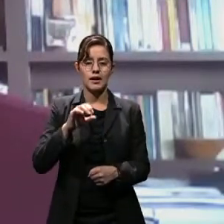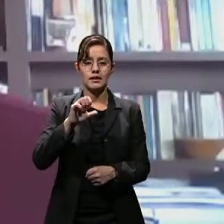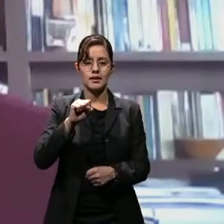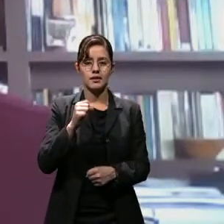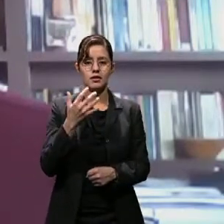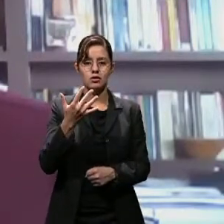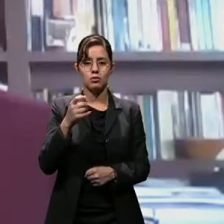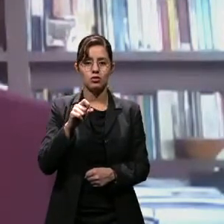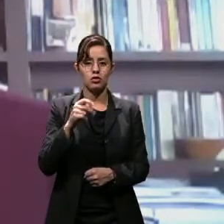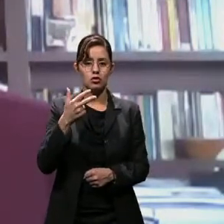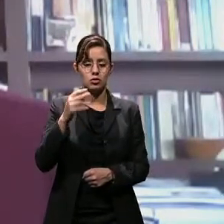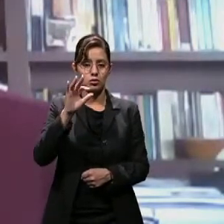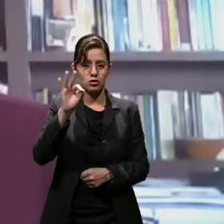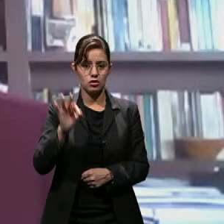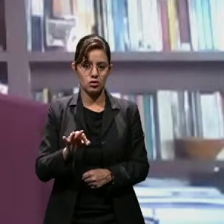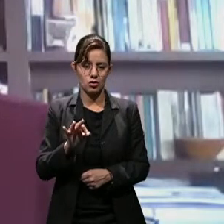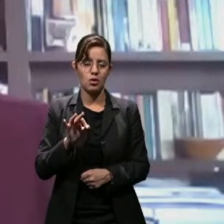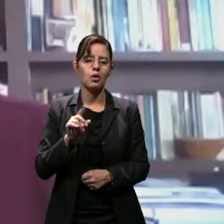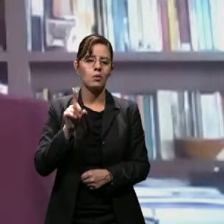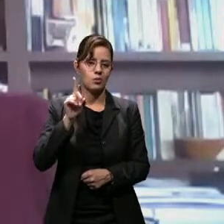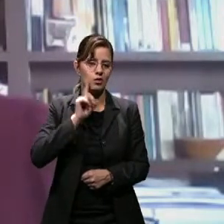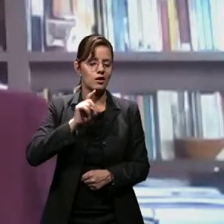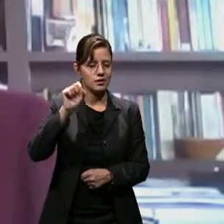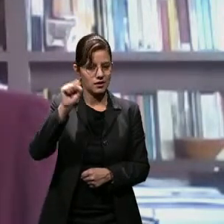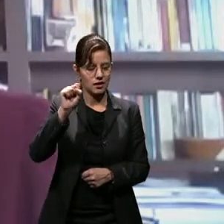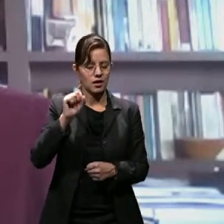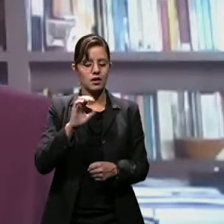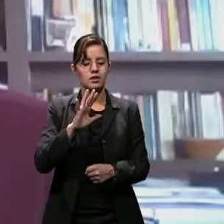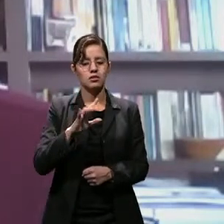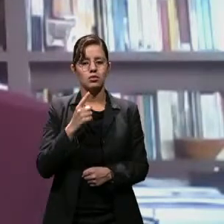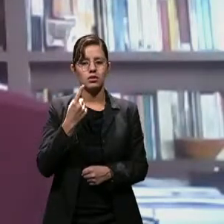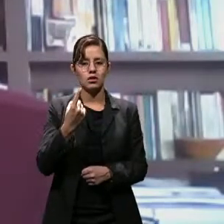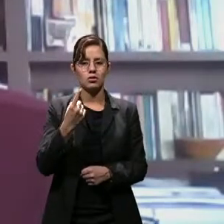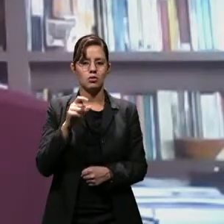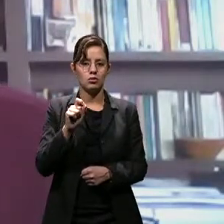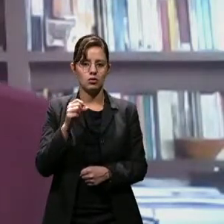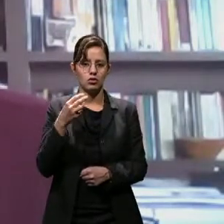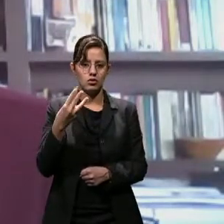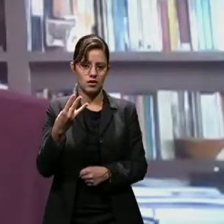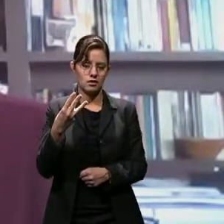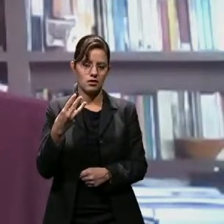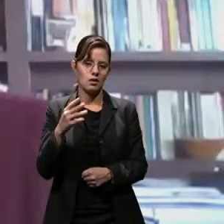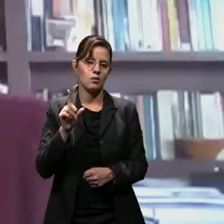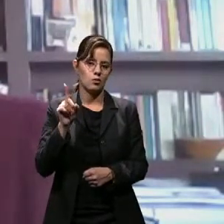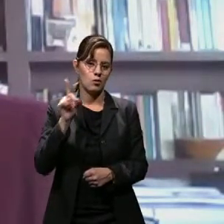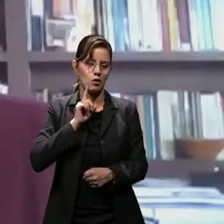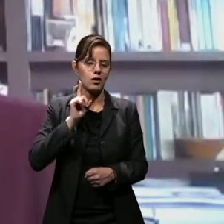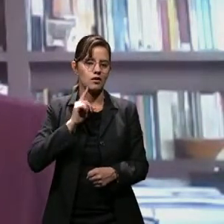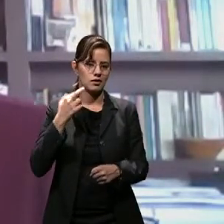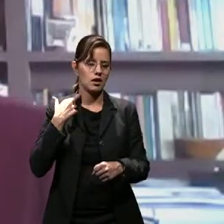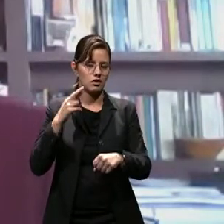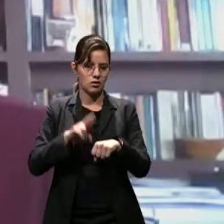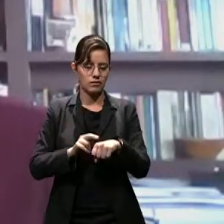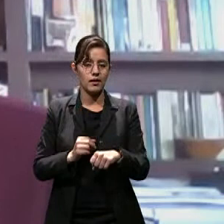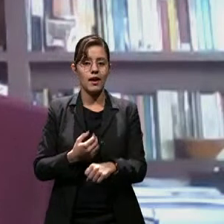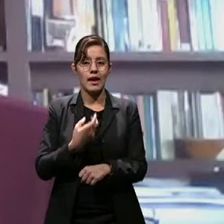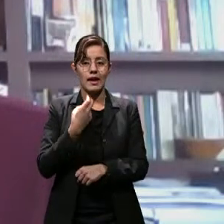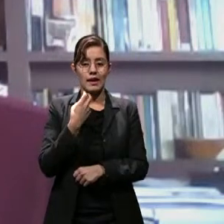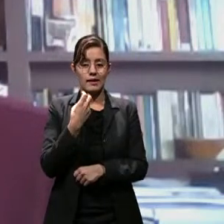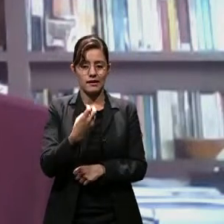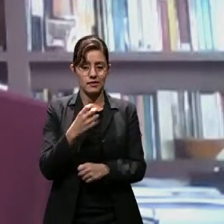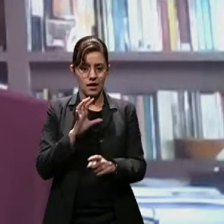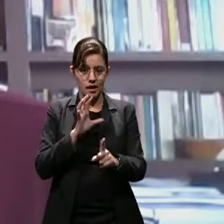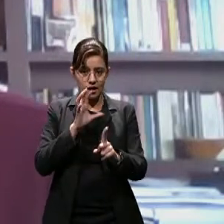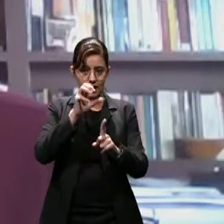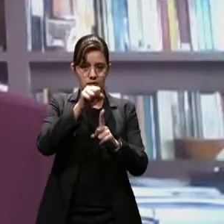66.8% of women as union representatives, and also city representatives. This parity